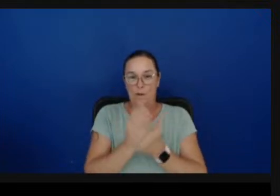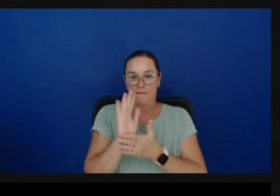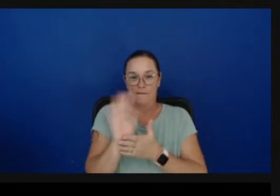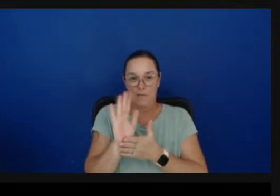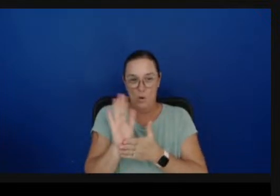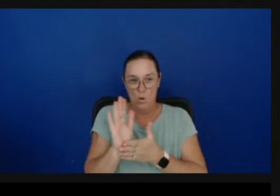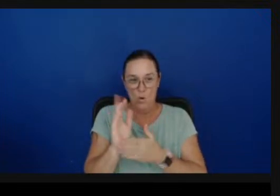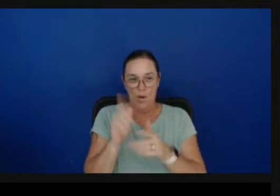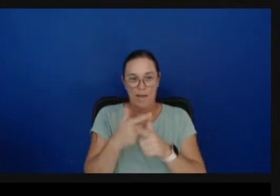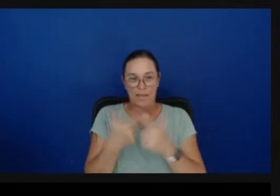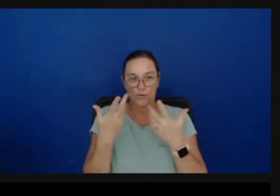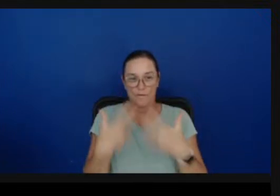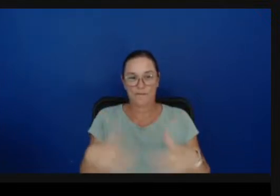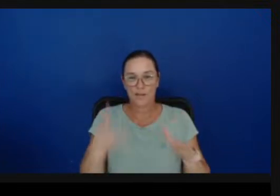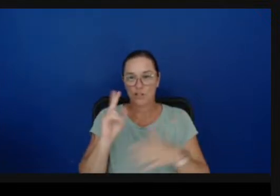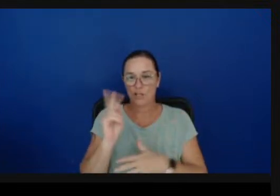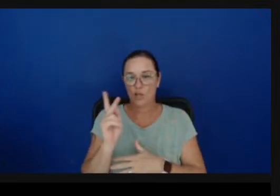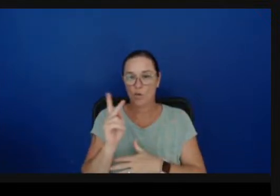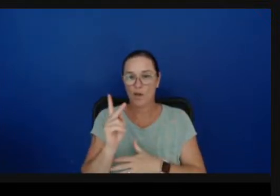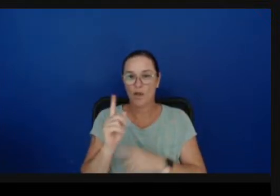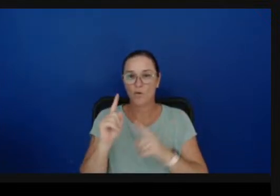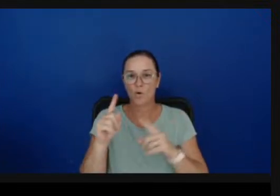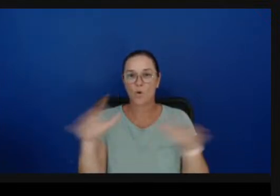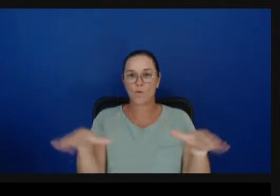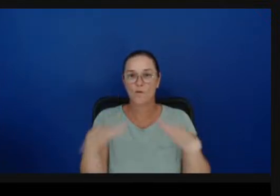finish off Kilauea here, we'll go to Volcano Watch,